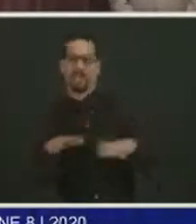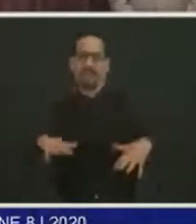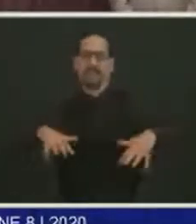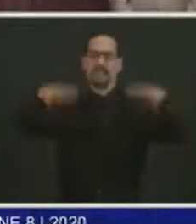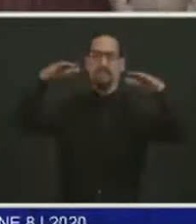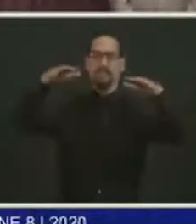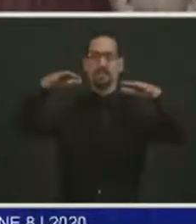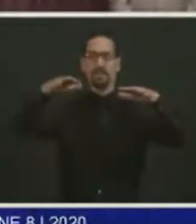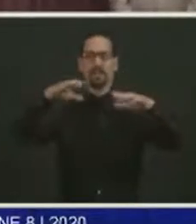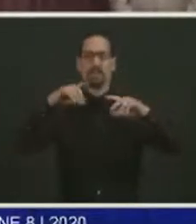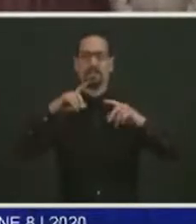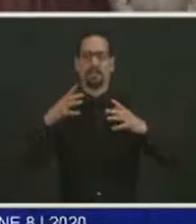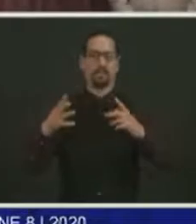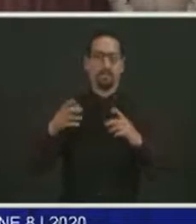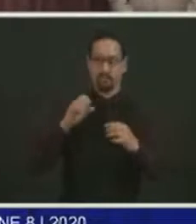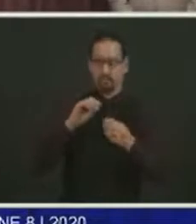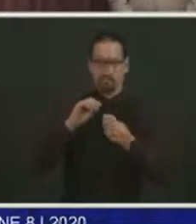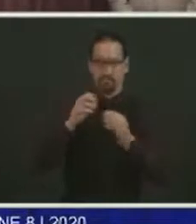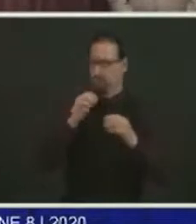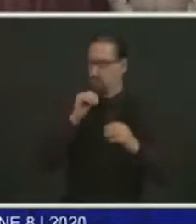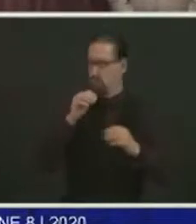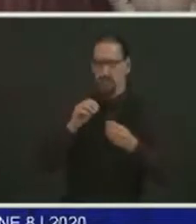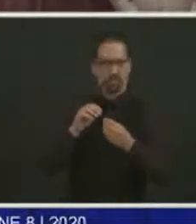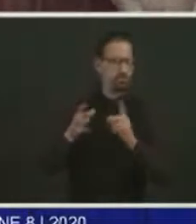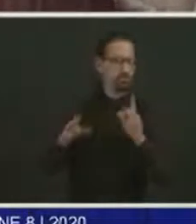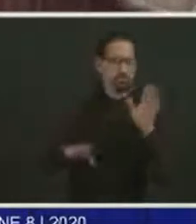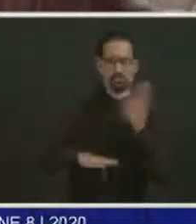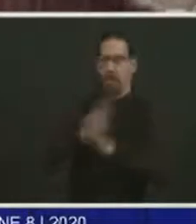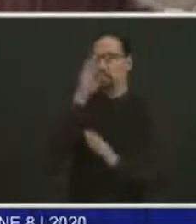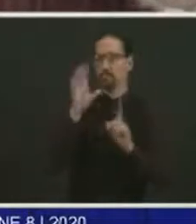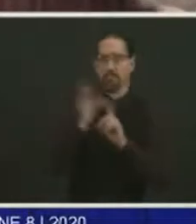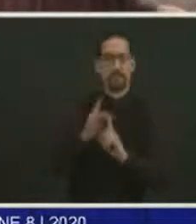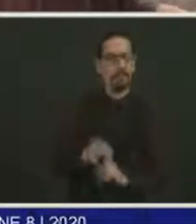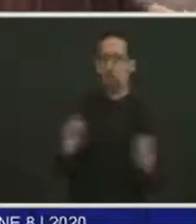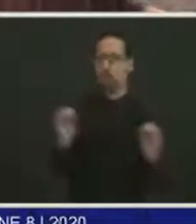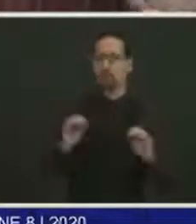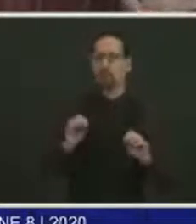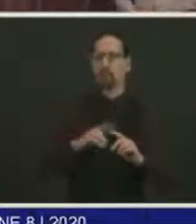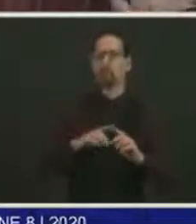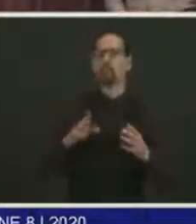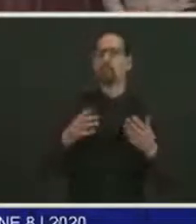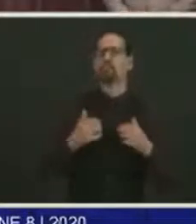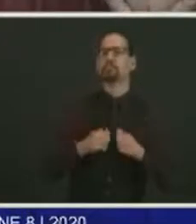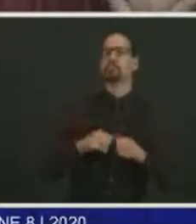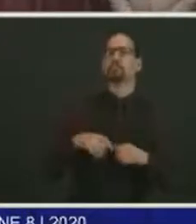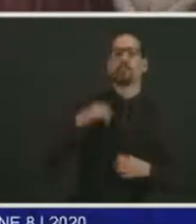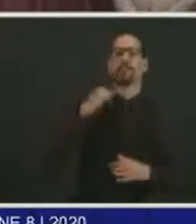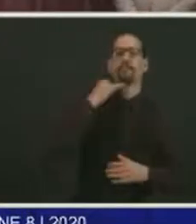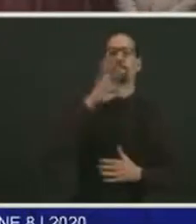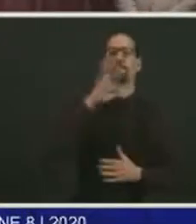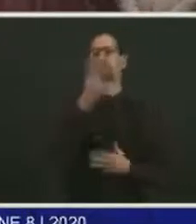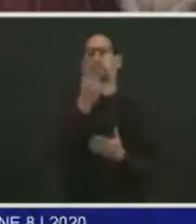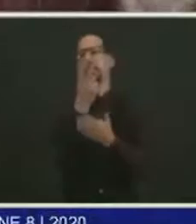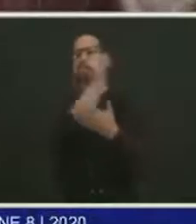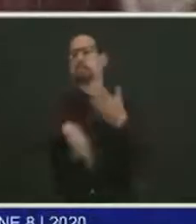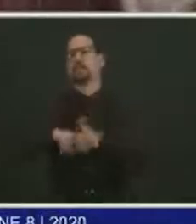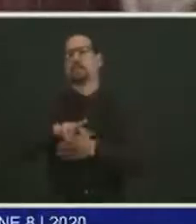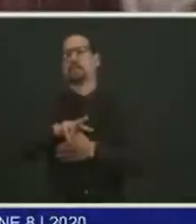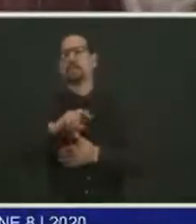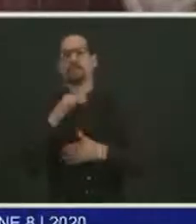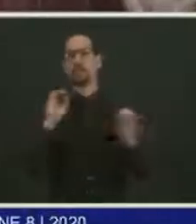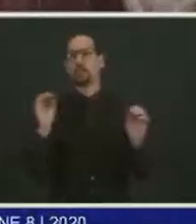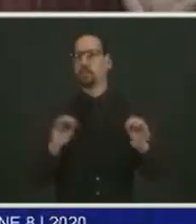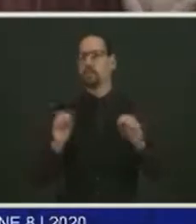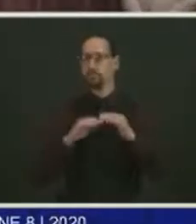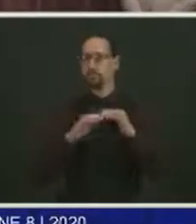better question for Dr. Alexander Scott, what will it mean if in 2 weeks from Friday, we are not seeing a massive spike in cases